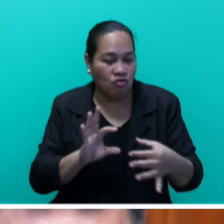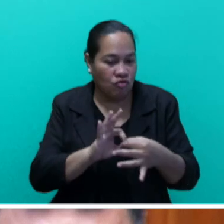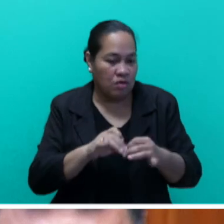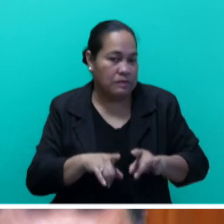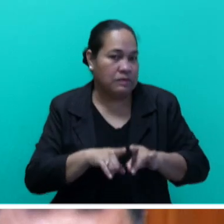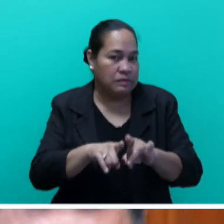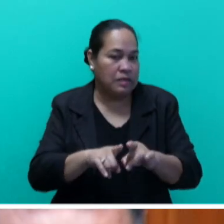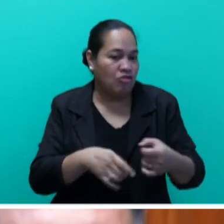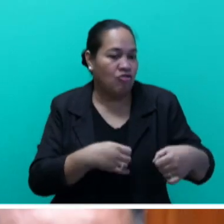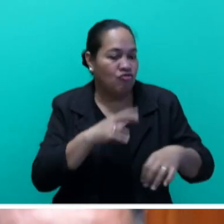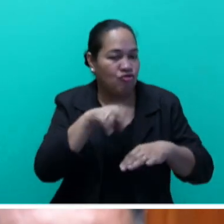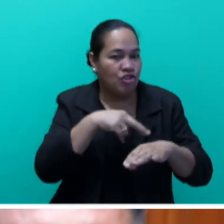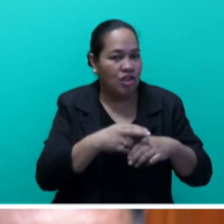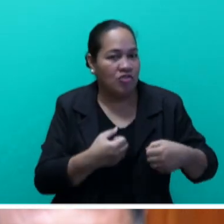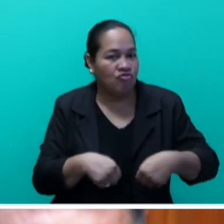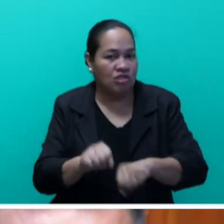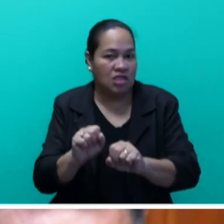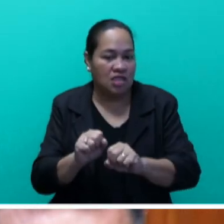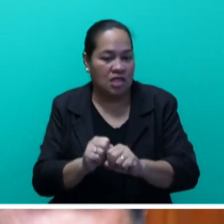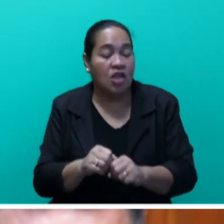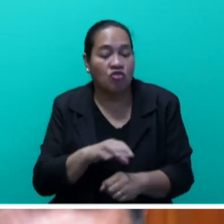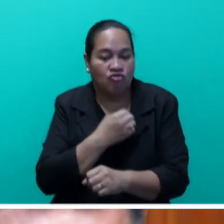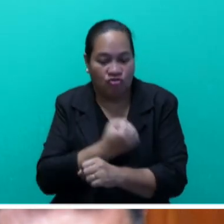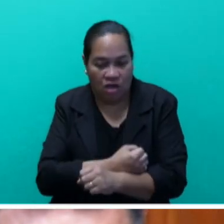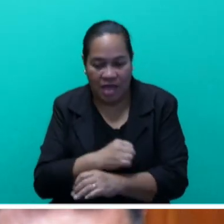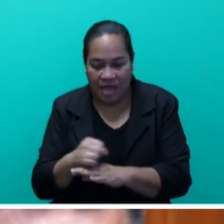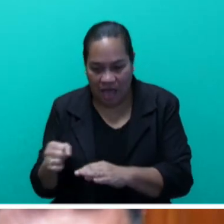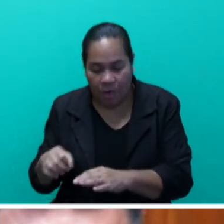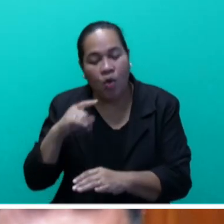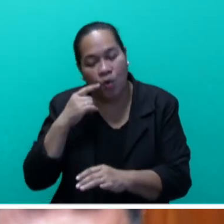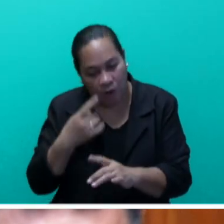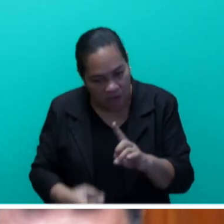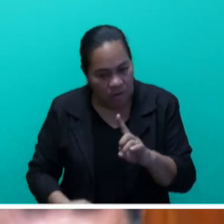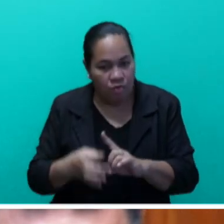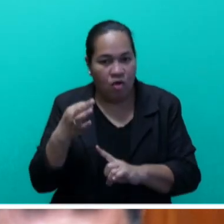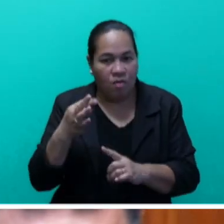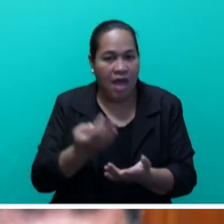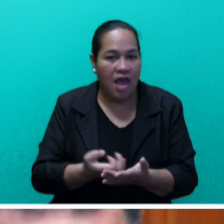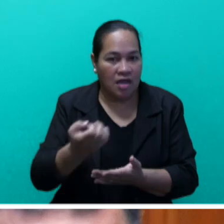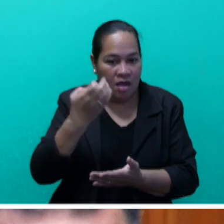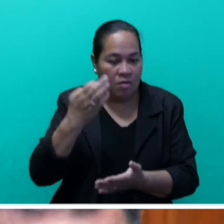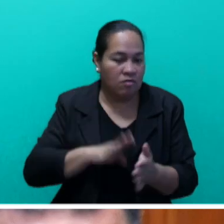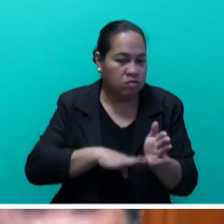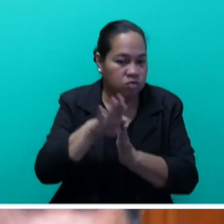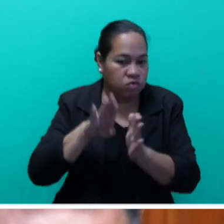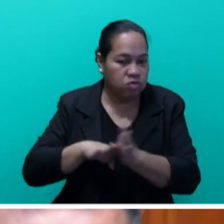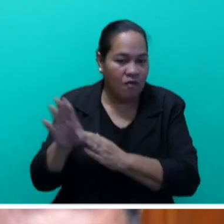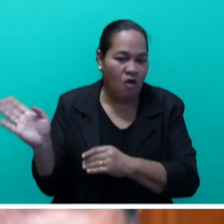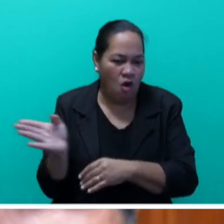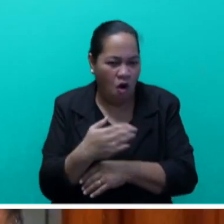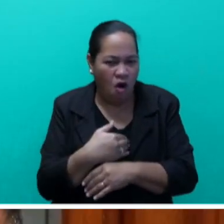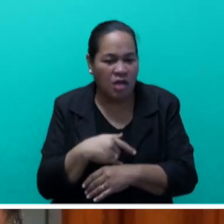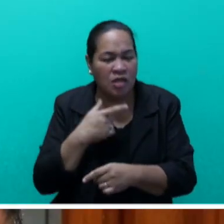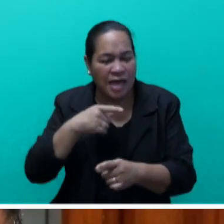pathways, to one strengthened governance which will in turn improve the economic viability of all government initiatives